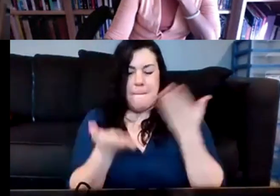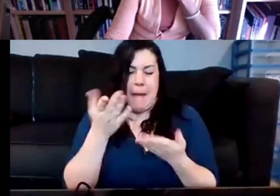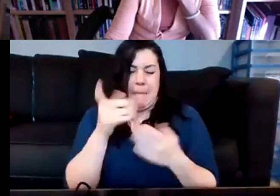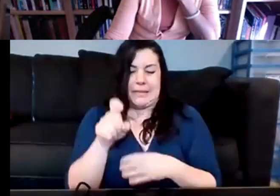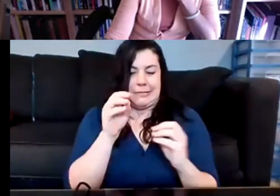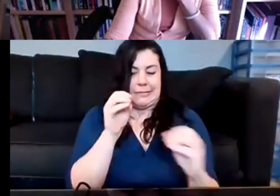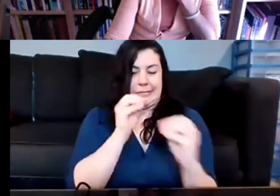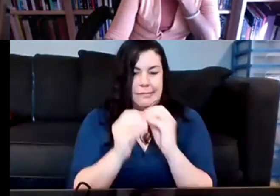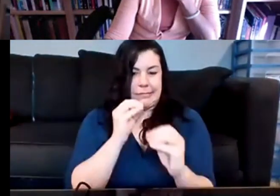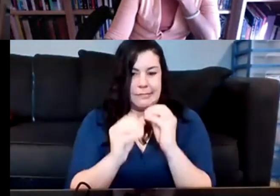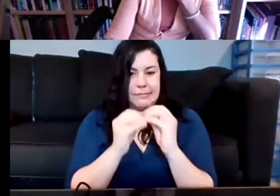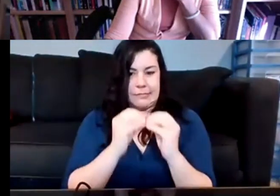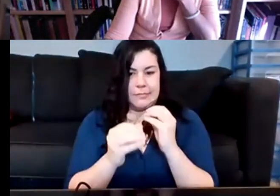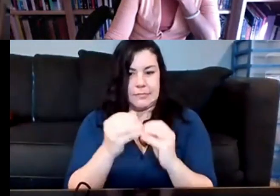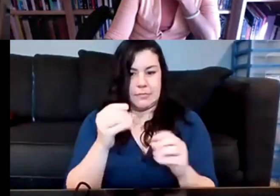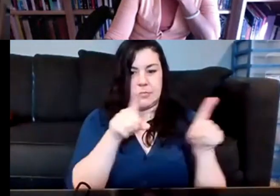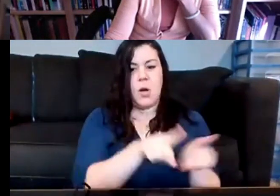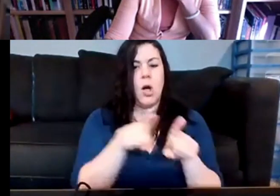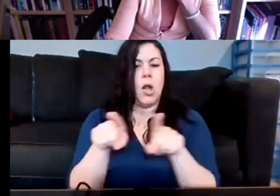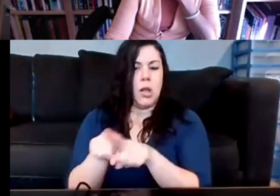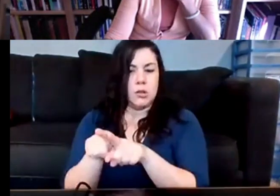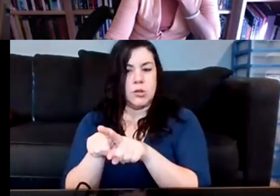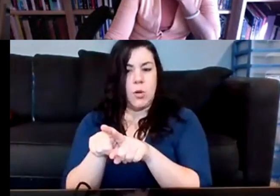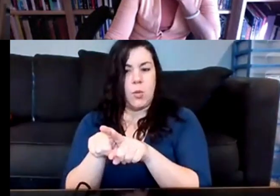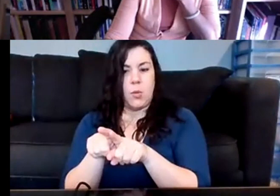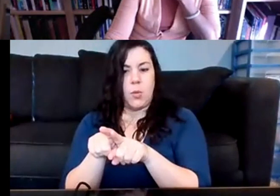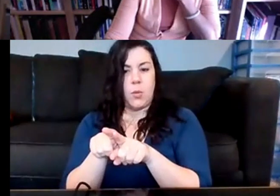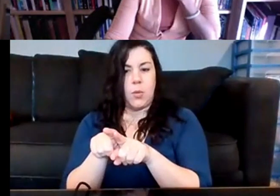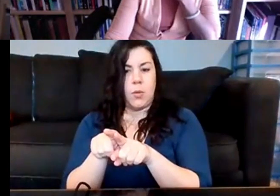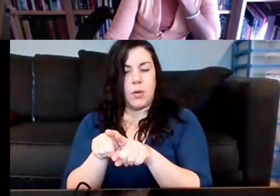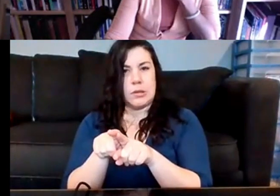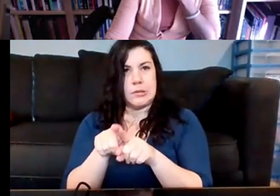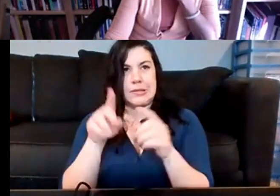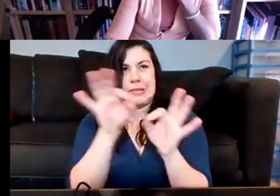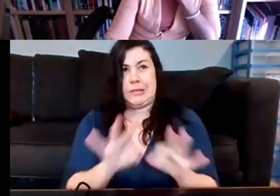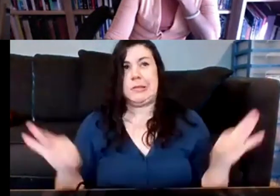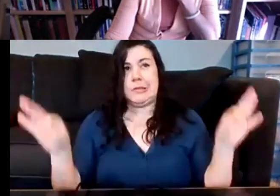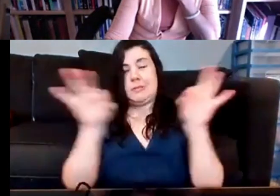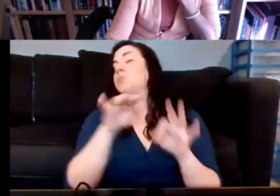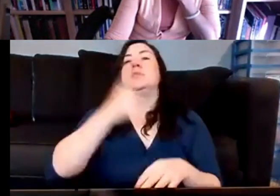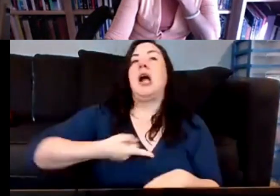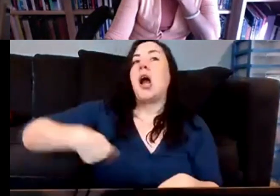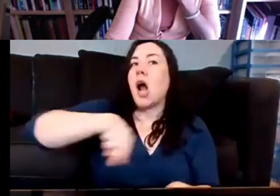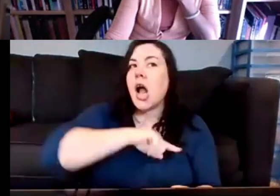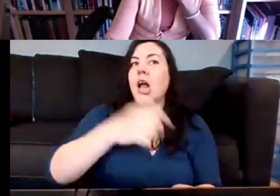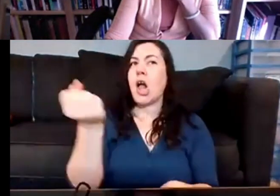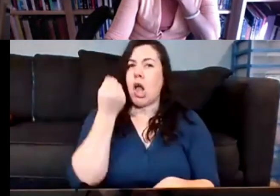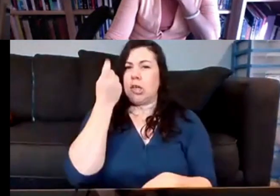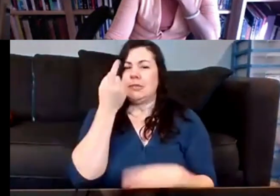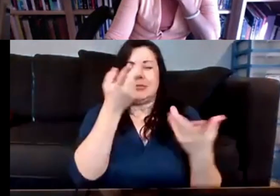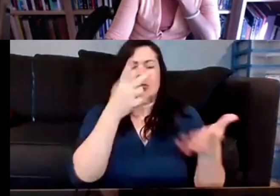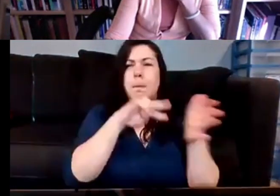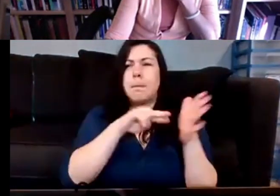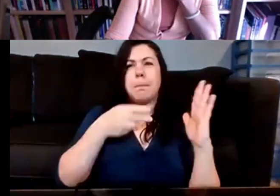but it also means that it's critical for artists to have an understanding of what they're trying to do as well, because part